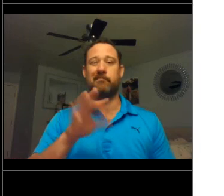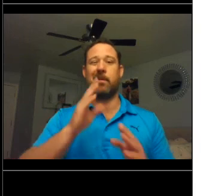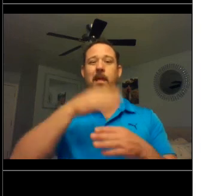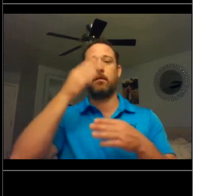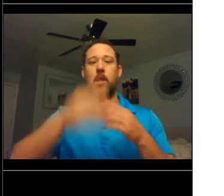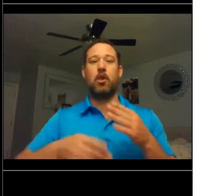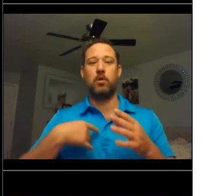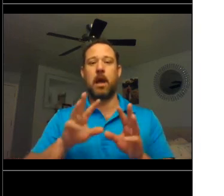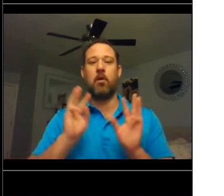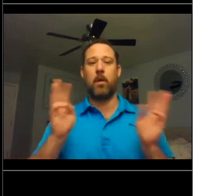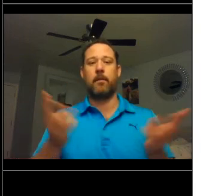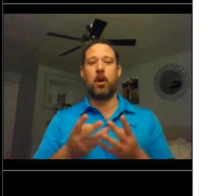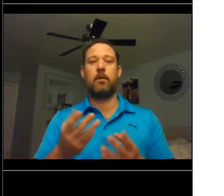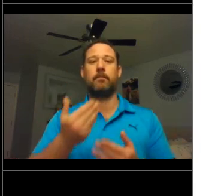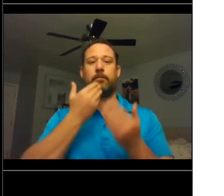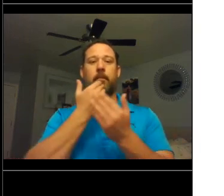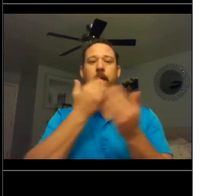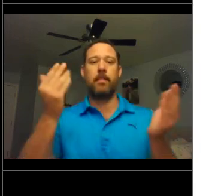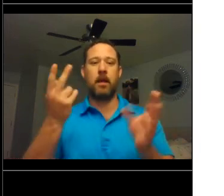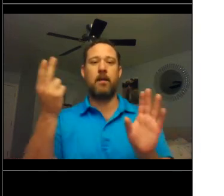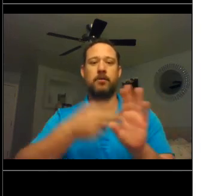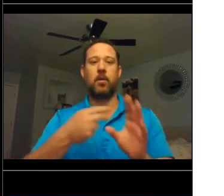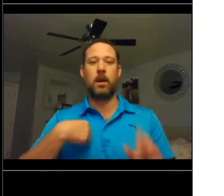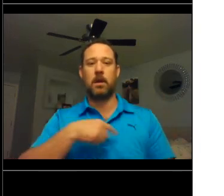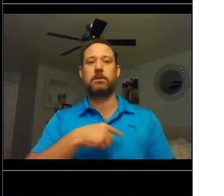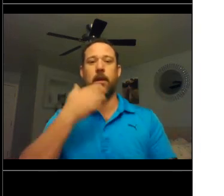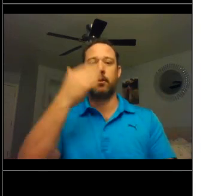webinar for today. So thanks everyone.